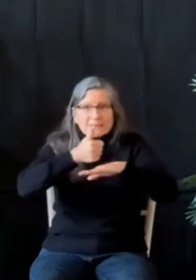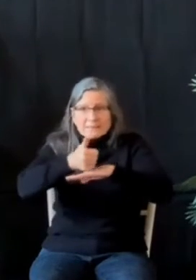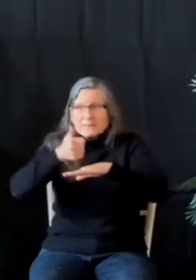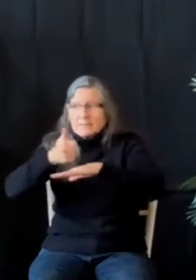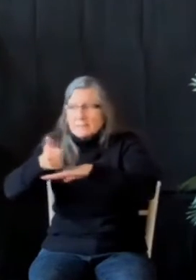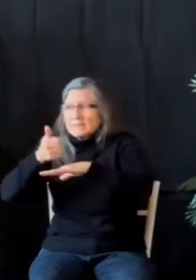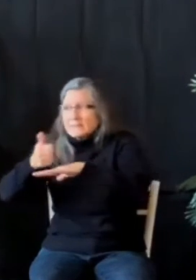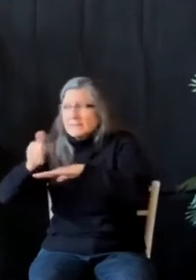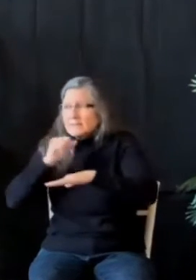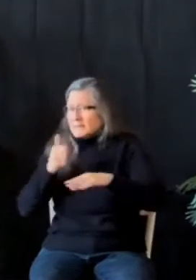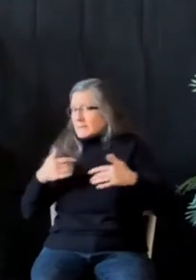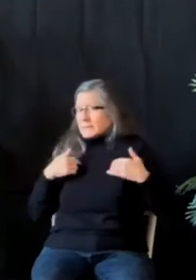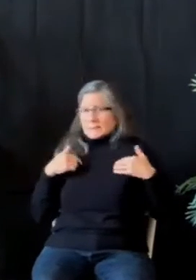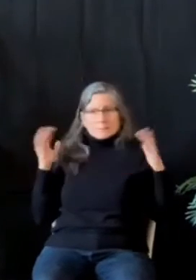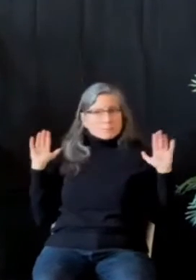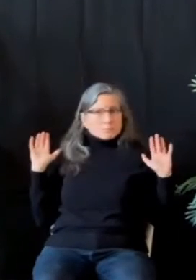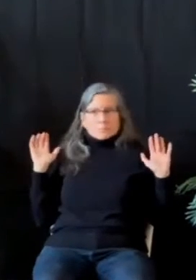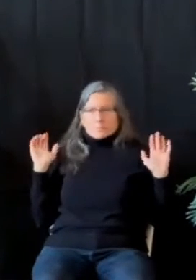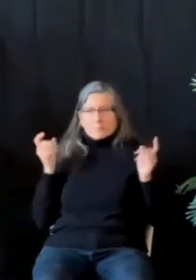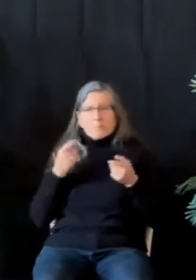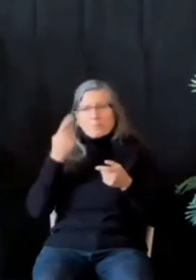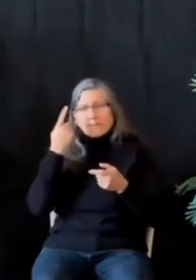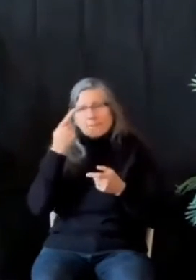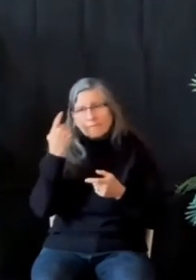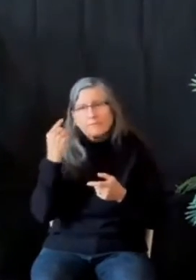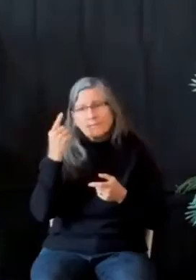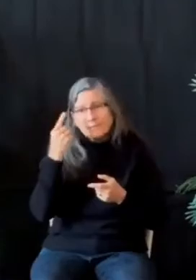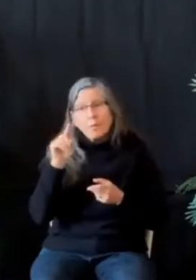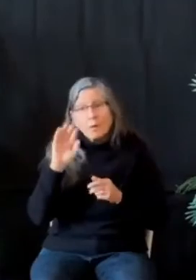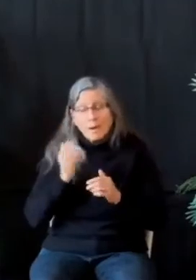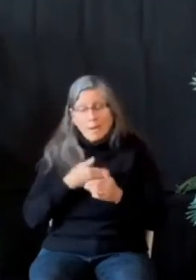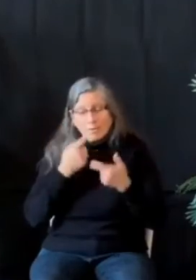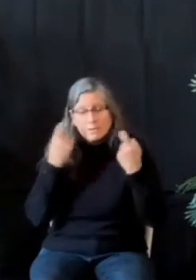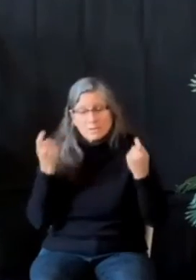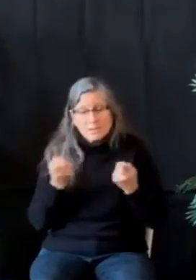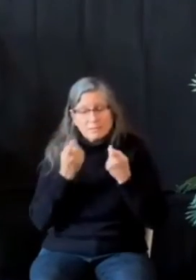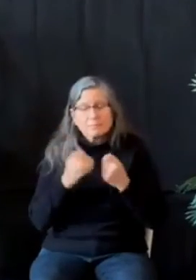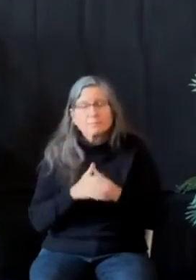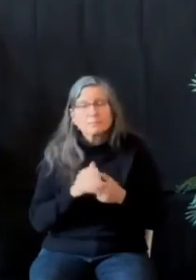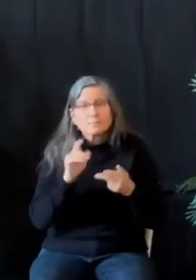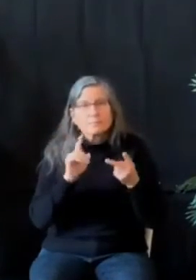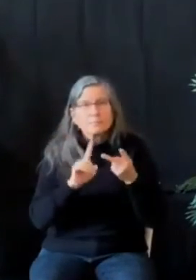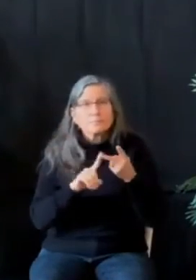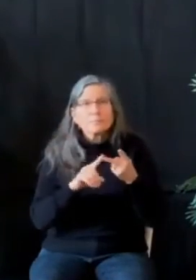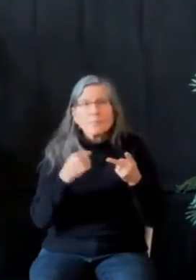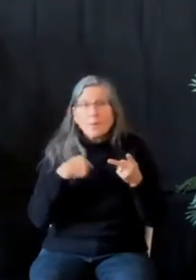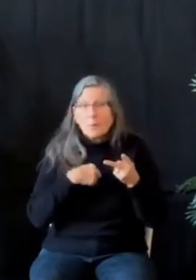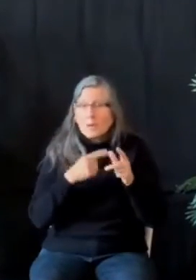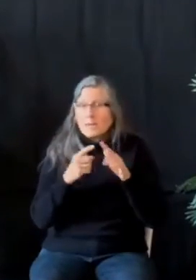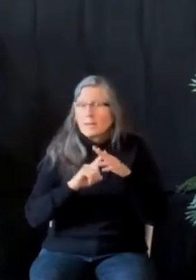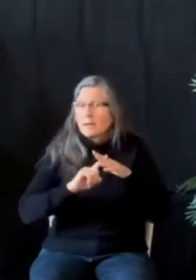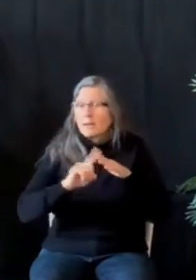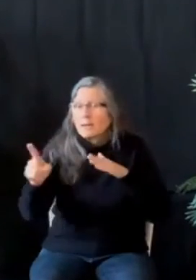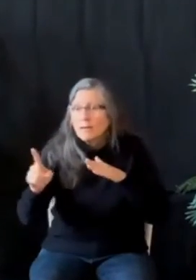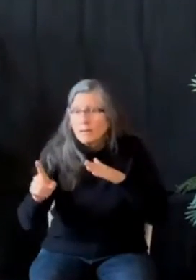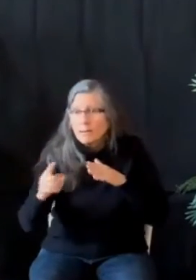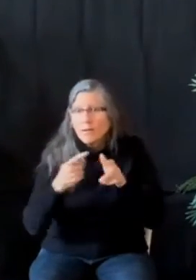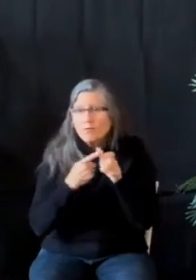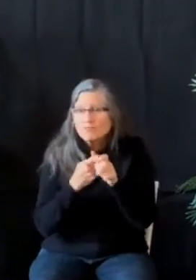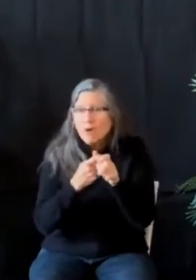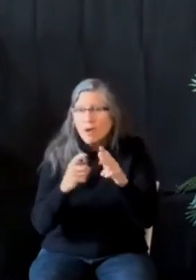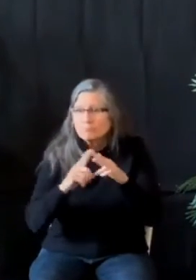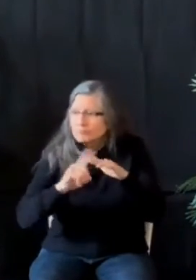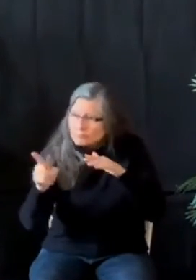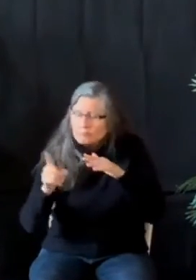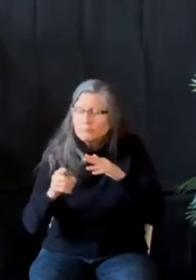everyone else for our sin in life. Here's the second thing we do. We can run from it. A lot of people